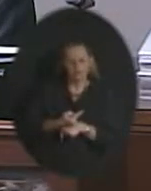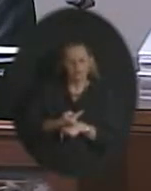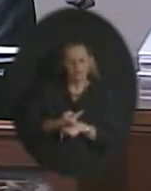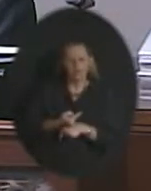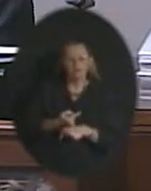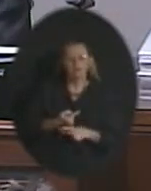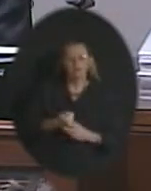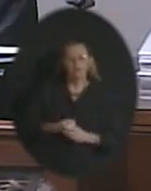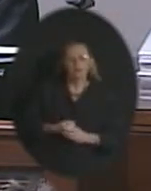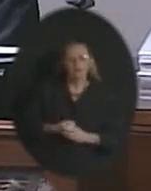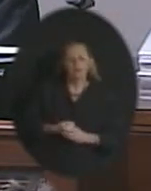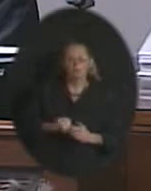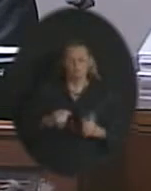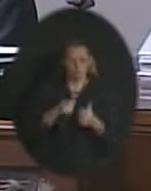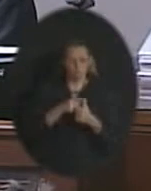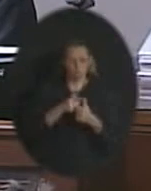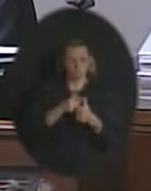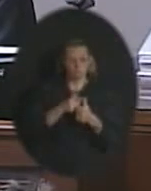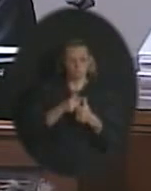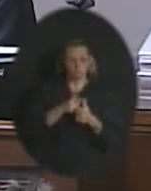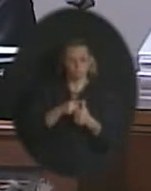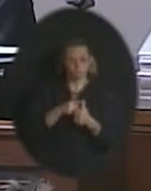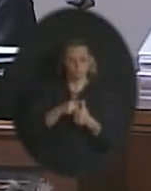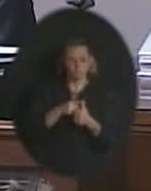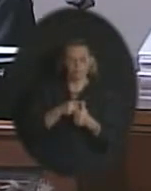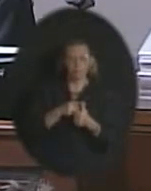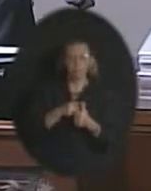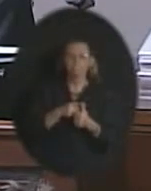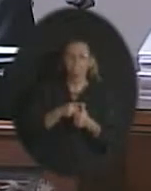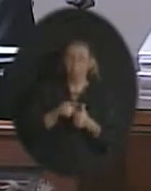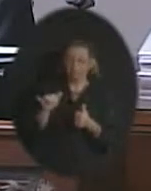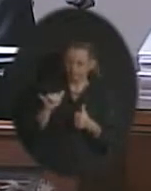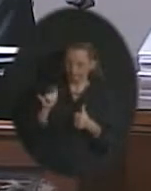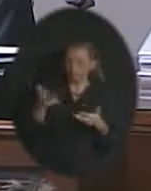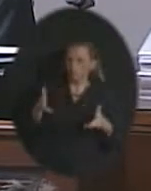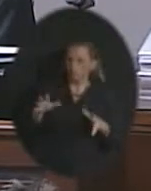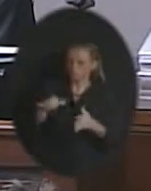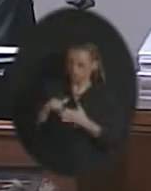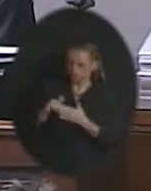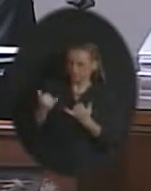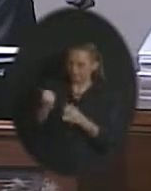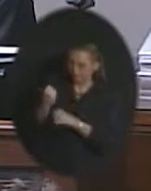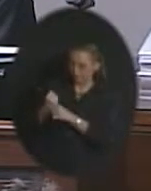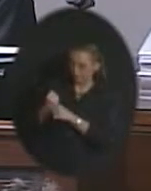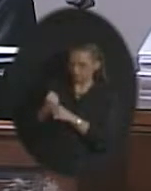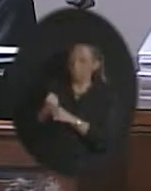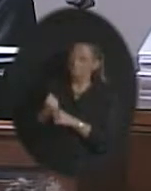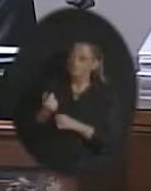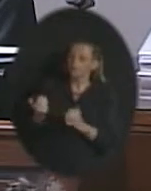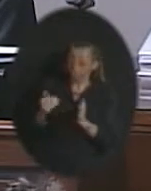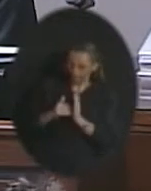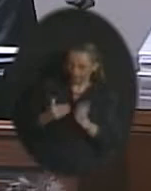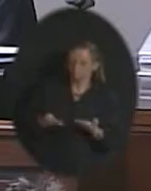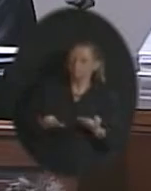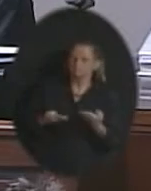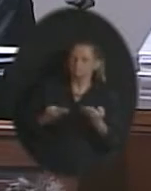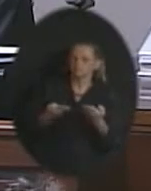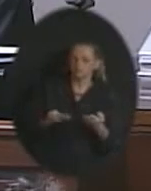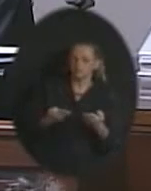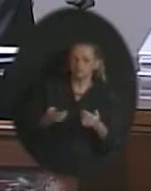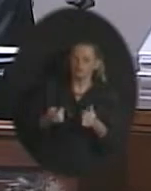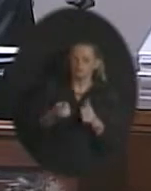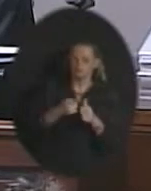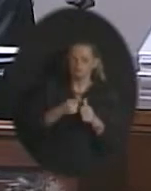all consider. One of them is, like we have done this year, we're suggesting that we, first of all, renew